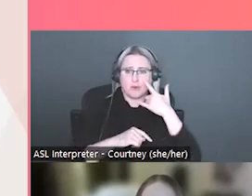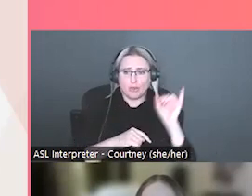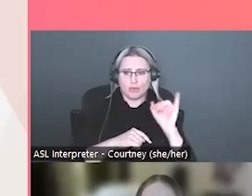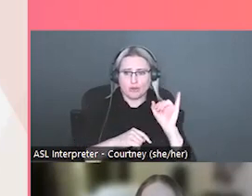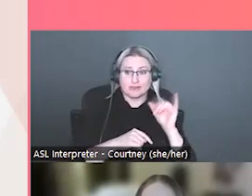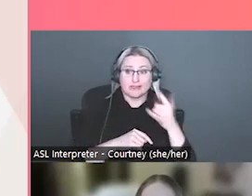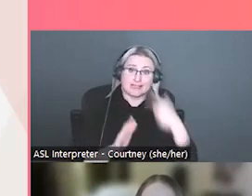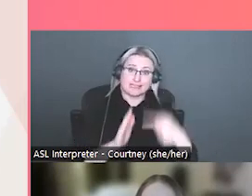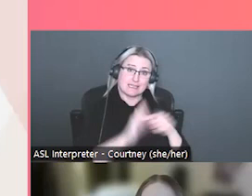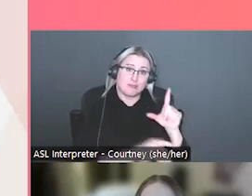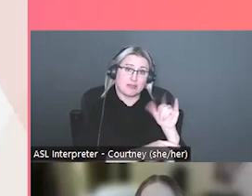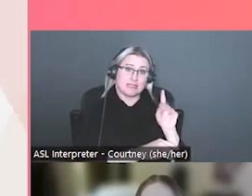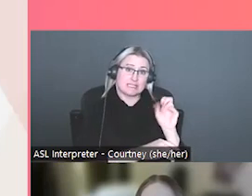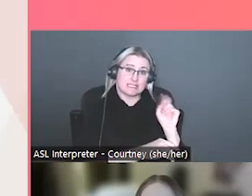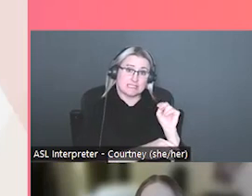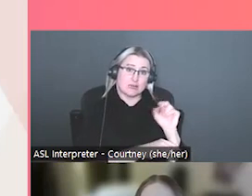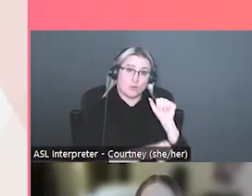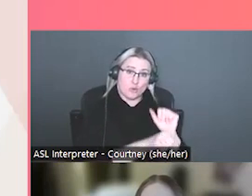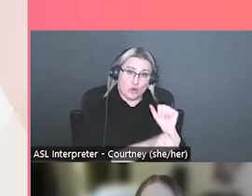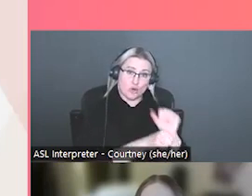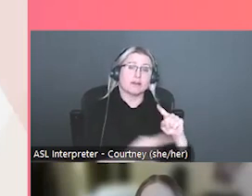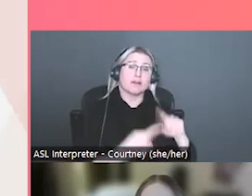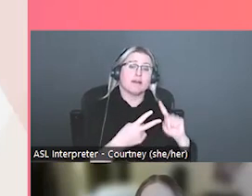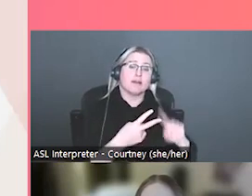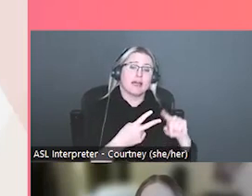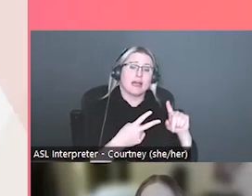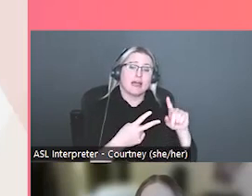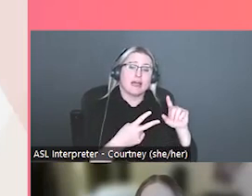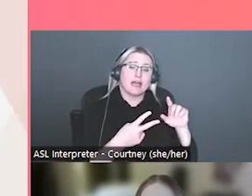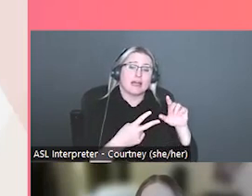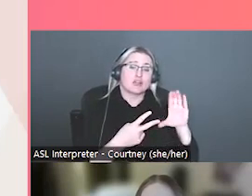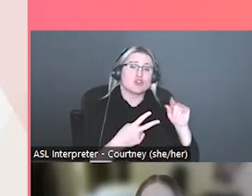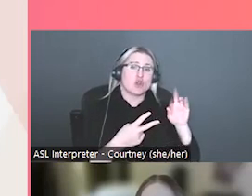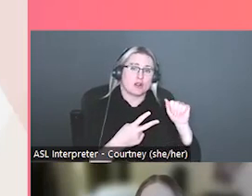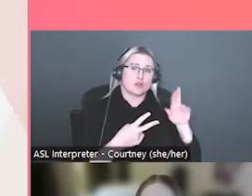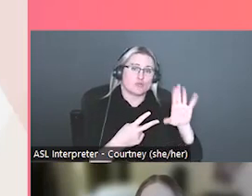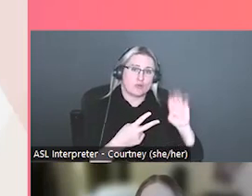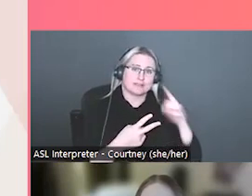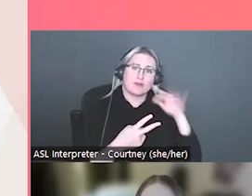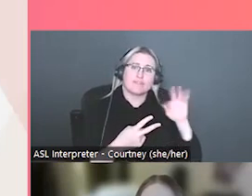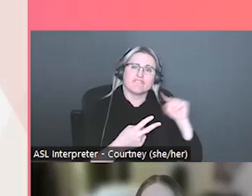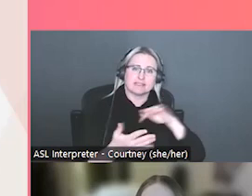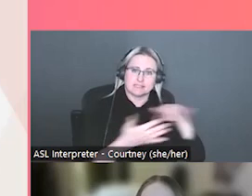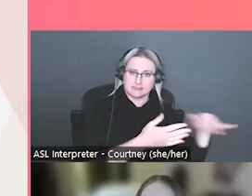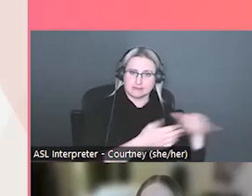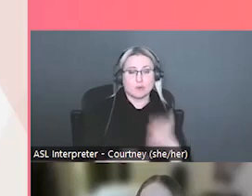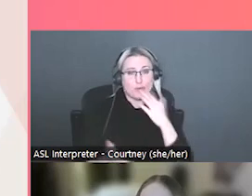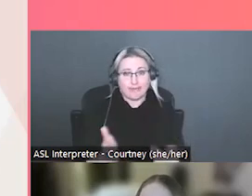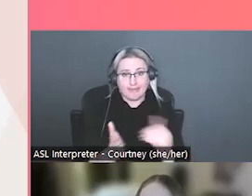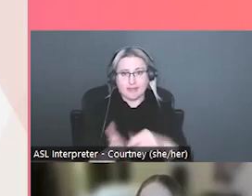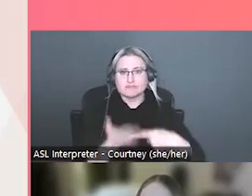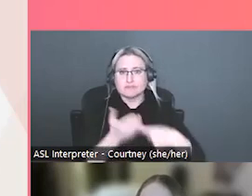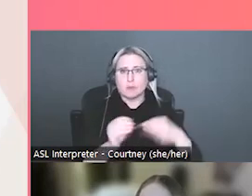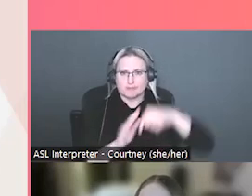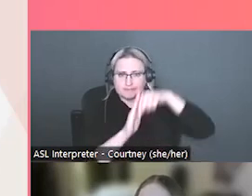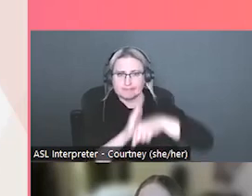works of Linton and, for instance, Carla Rice from Fat Studies. So what's happening here is we will be discussing more in detail